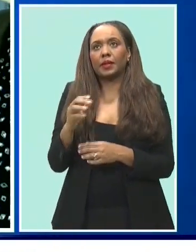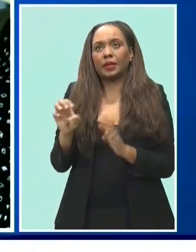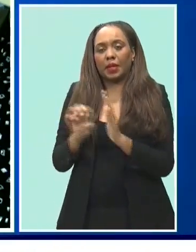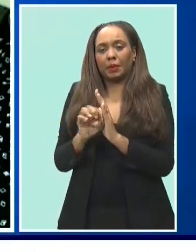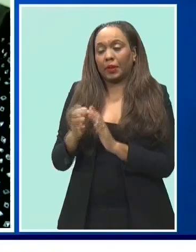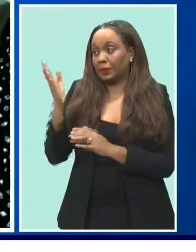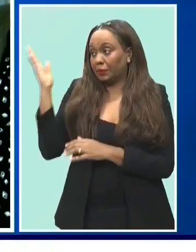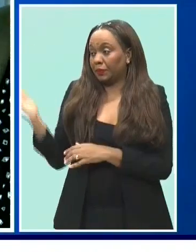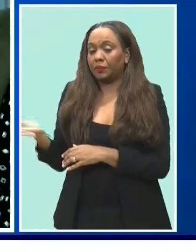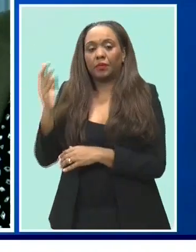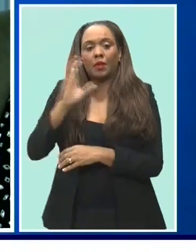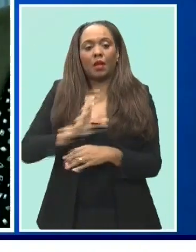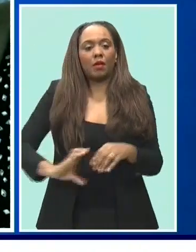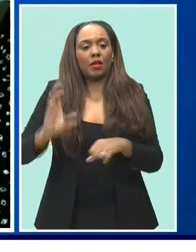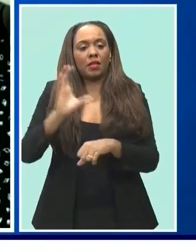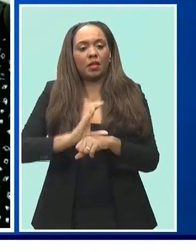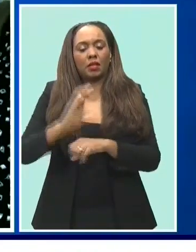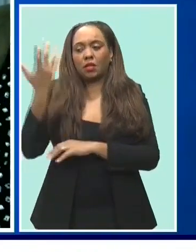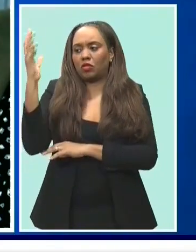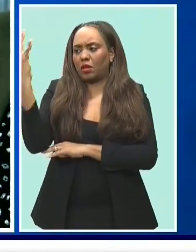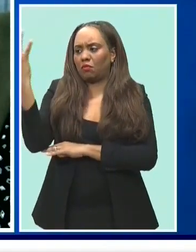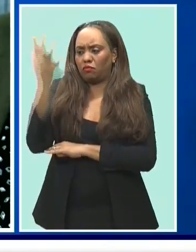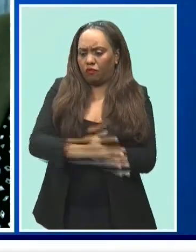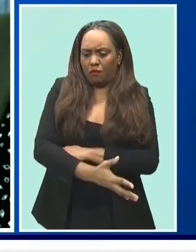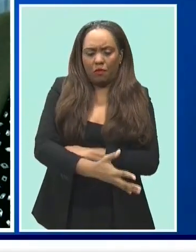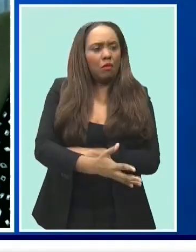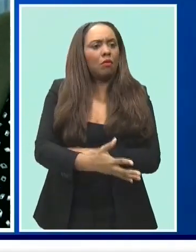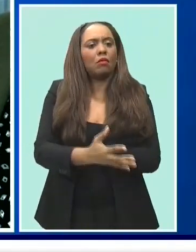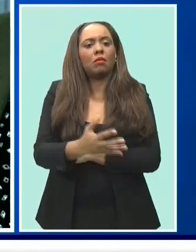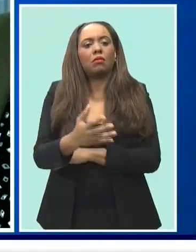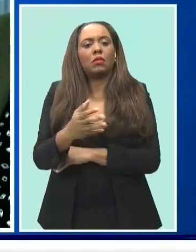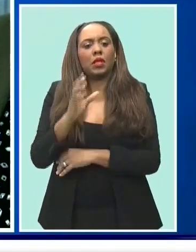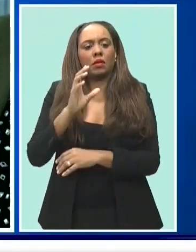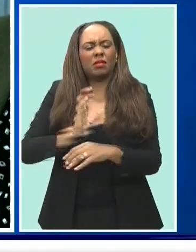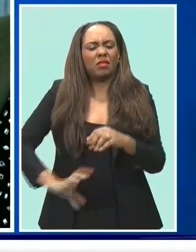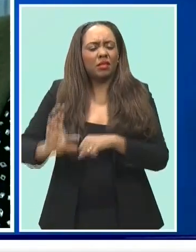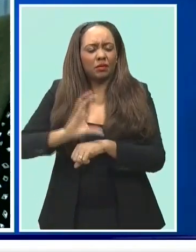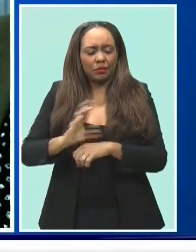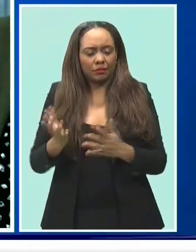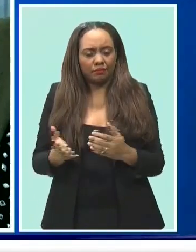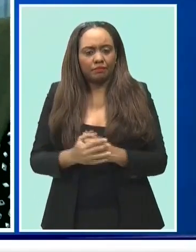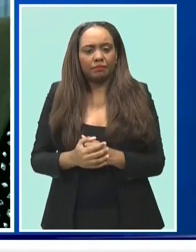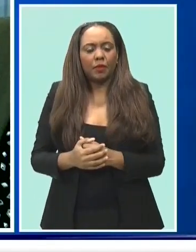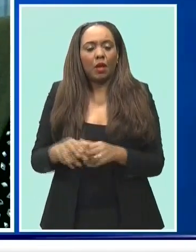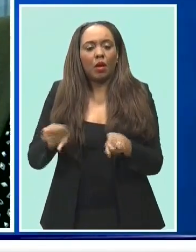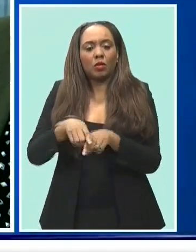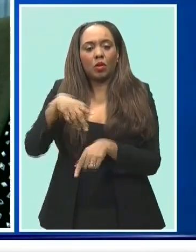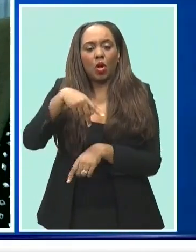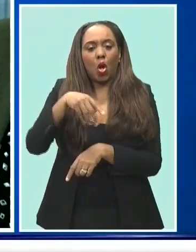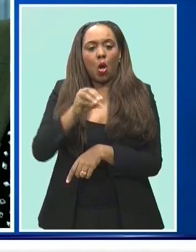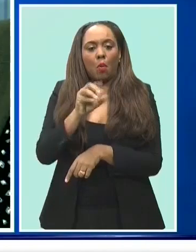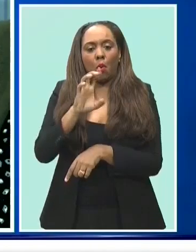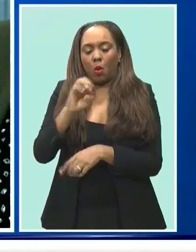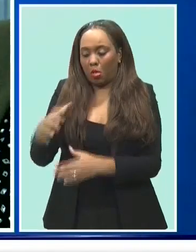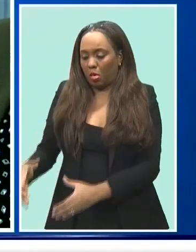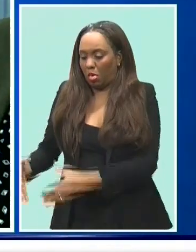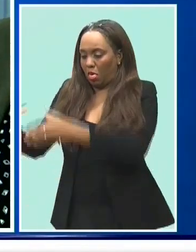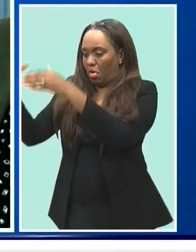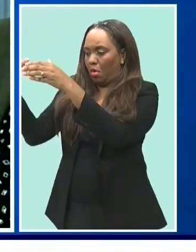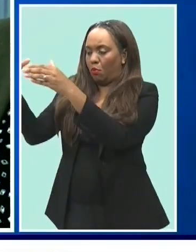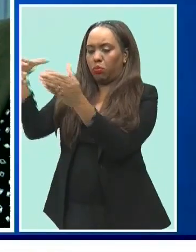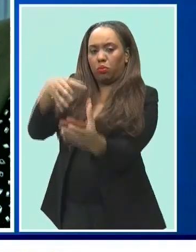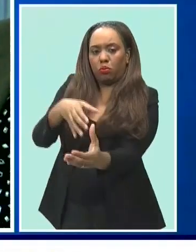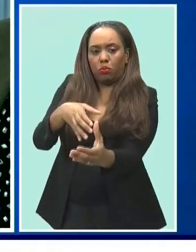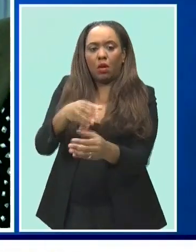we had a fallen tree and fallen utility pole, down power lines. St. Andrew, fallen power